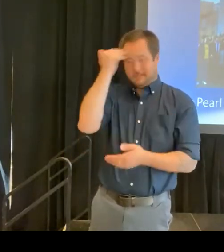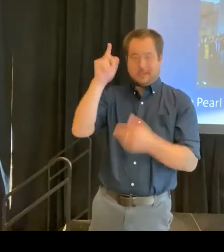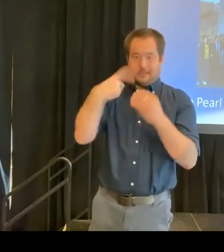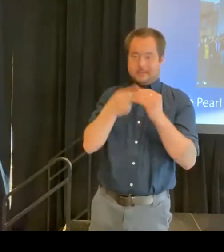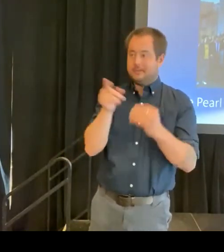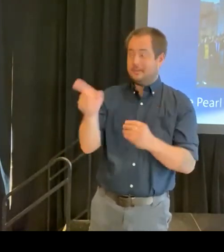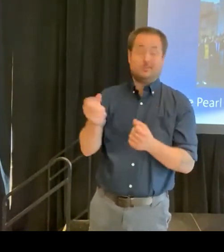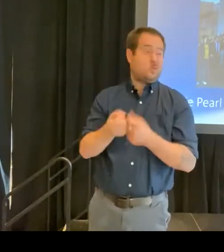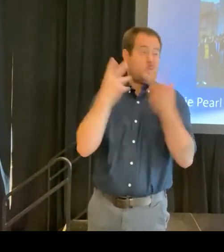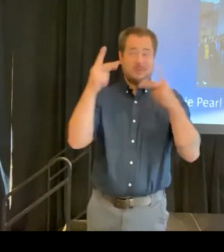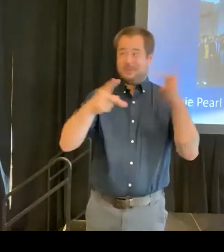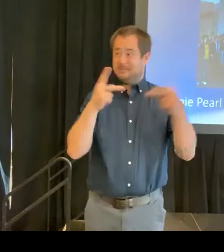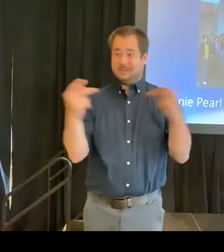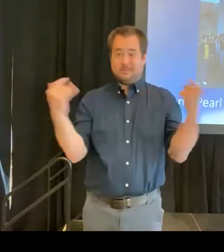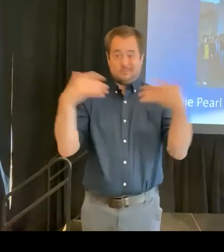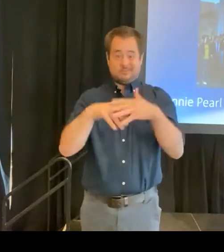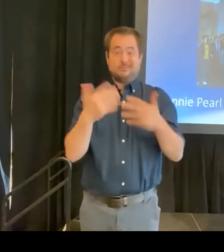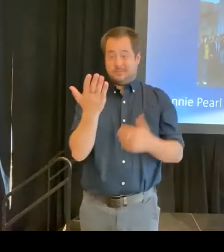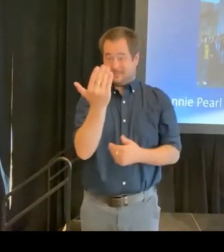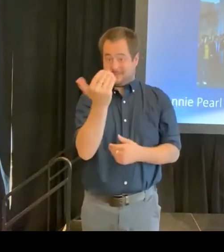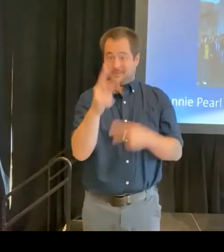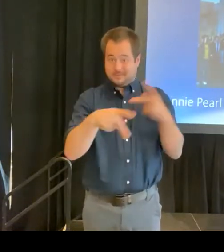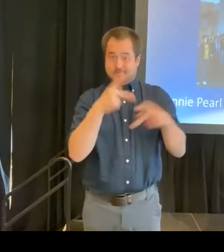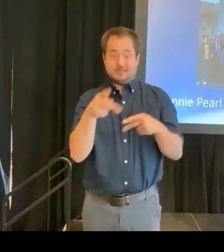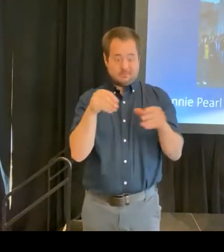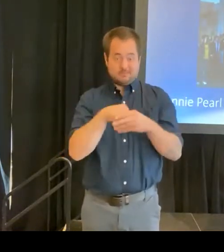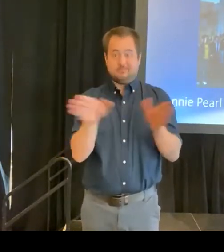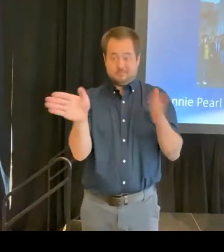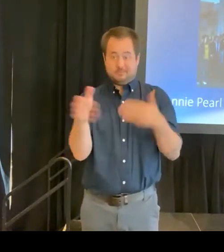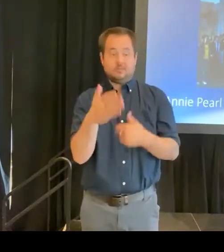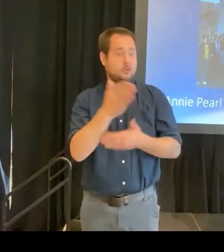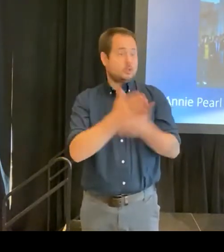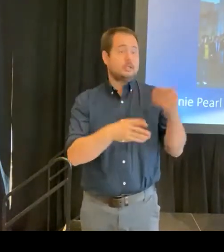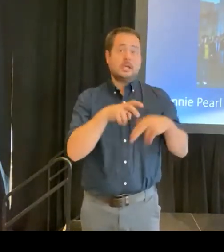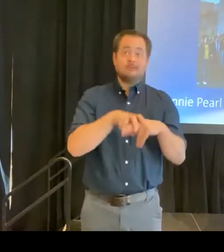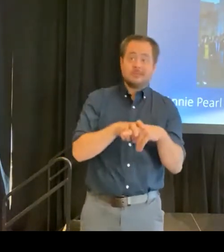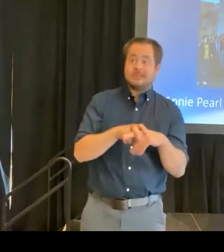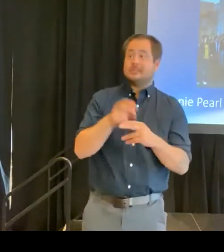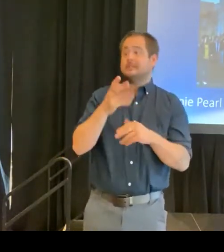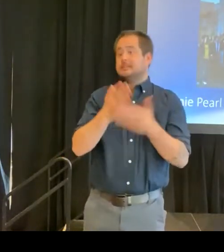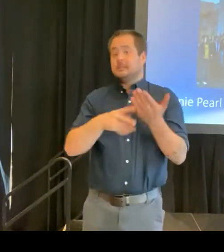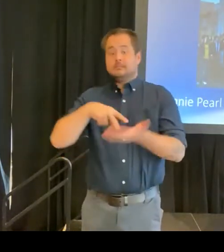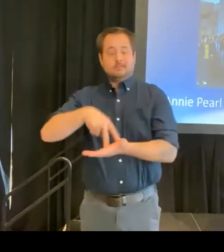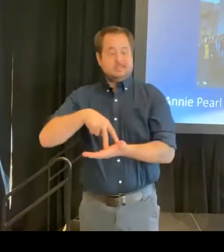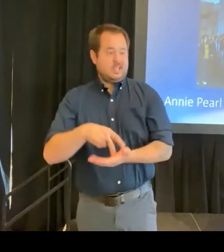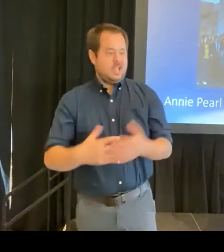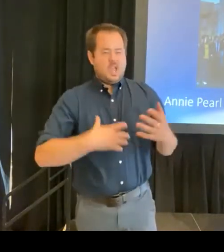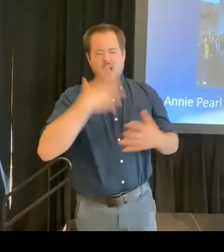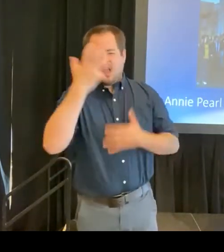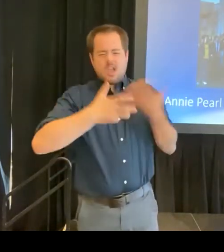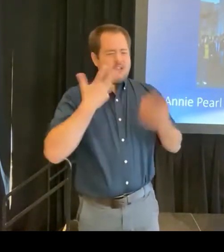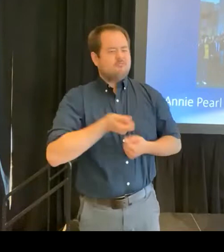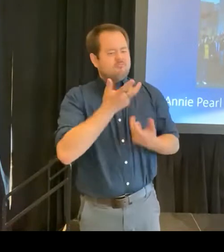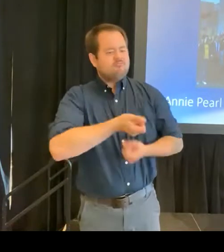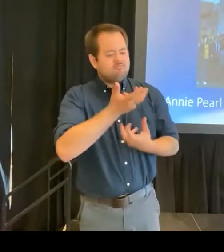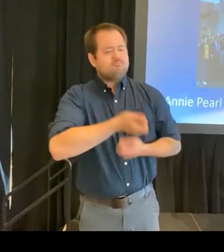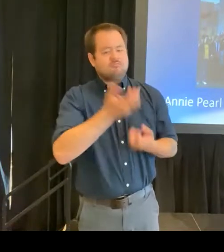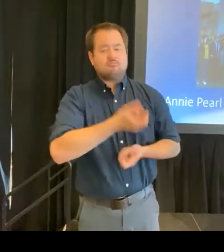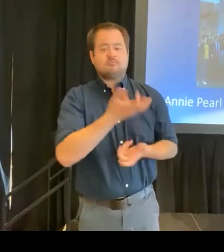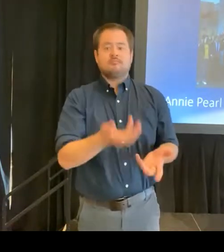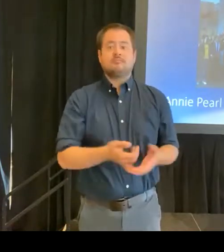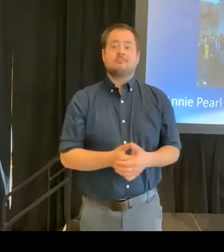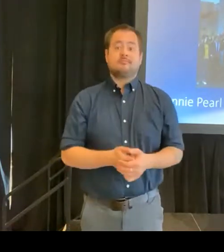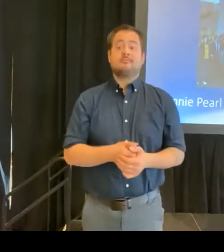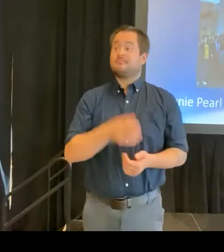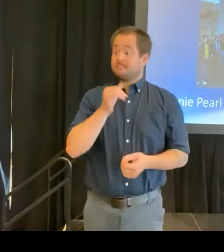people there. It was about 15 of us in there. Some were sitting on the floor, some were standing up. And we were just venting. And that's